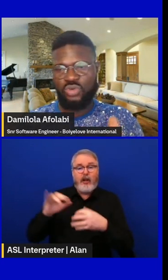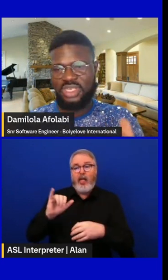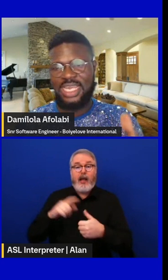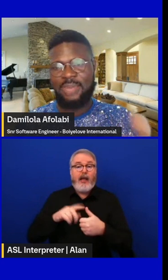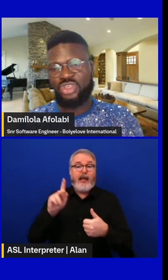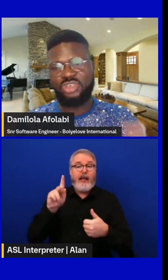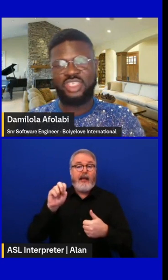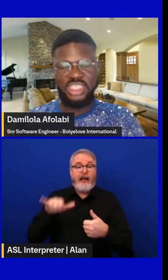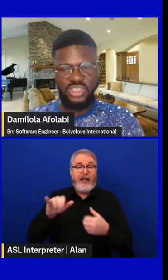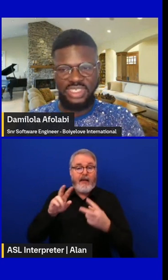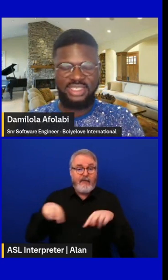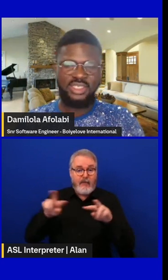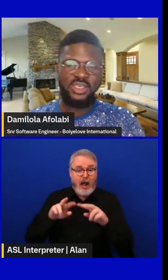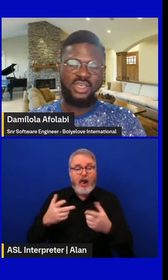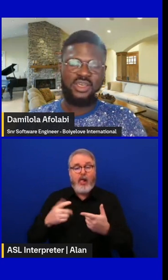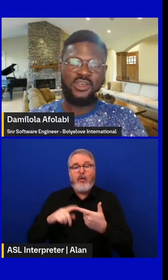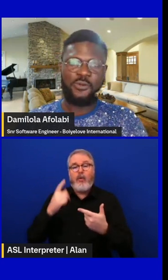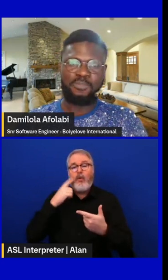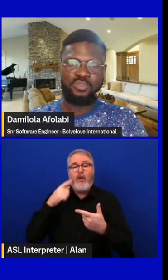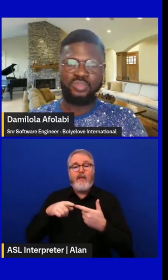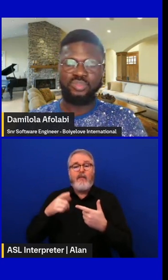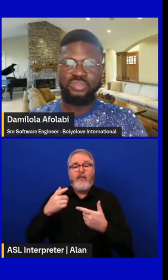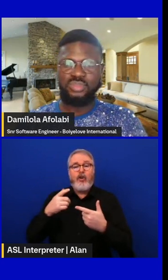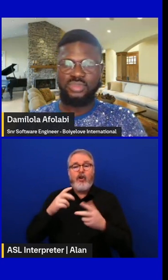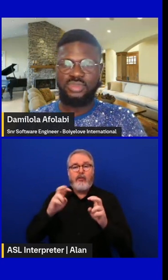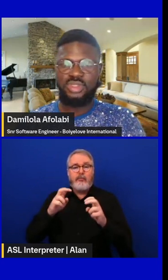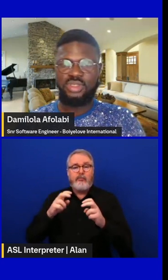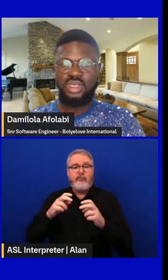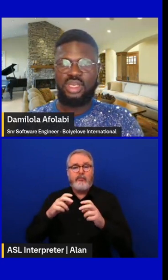for storing arbitrary secrets.